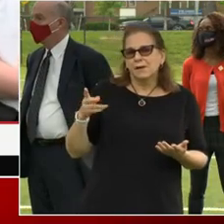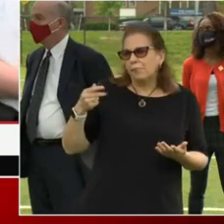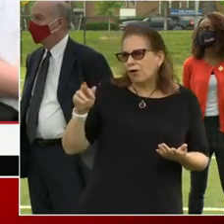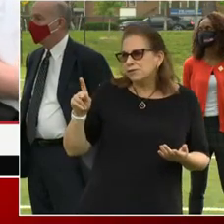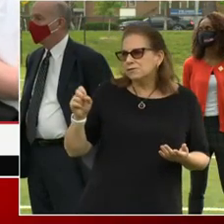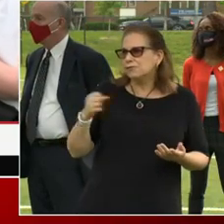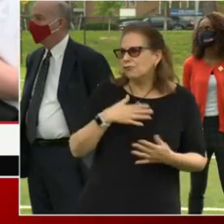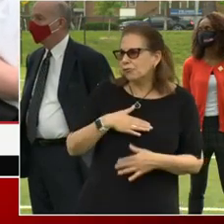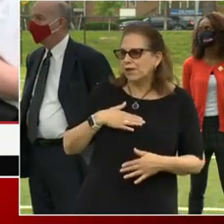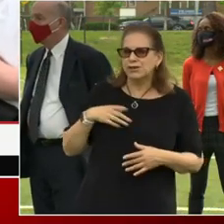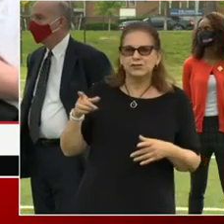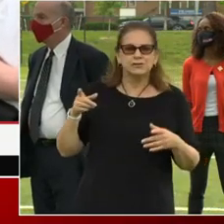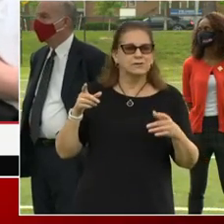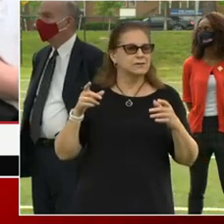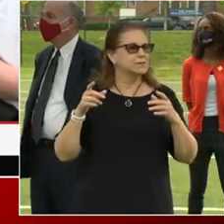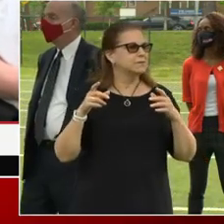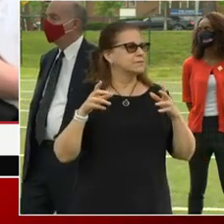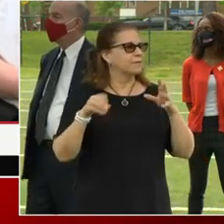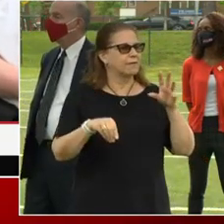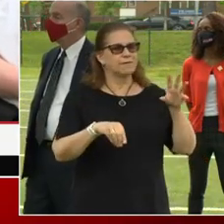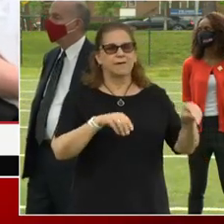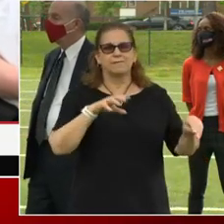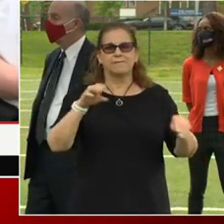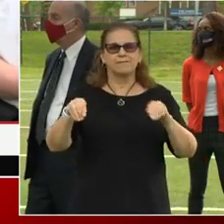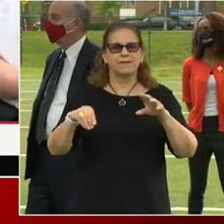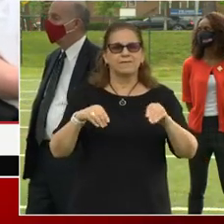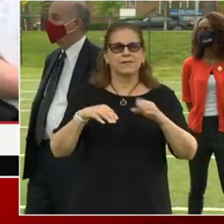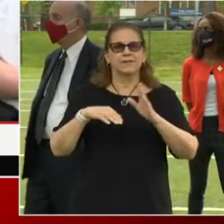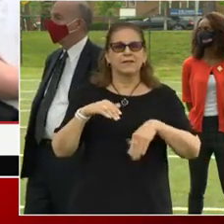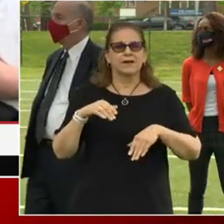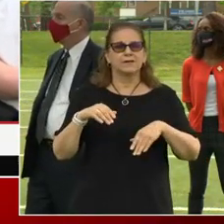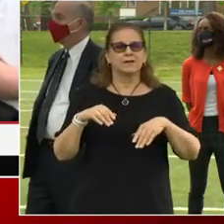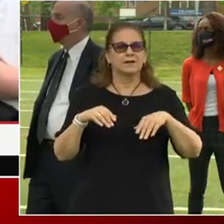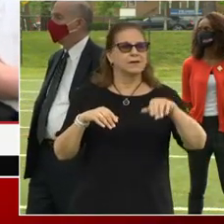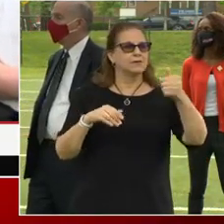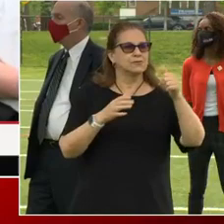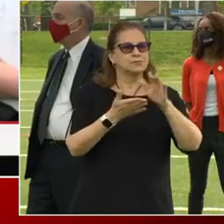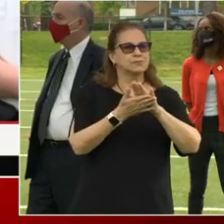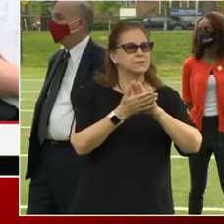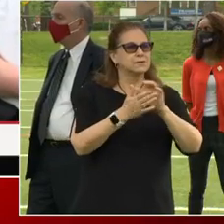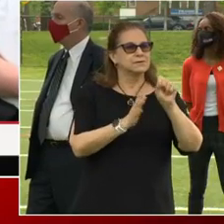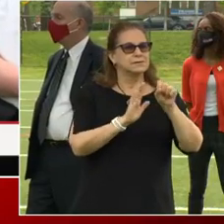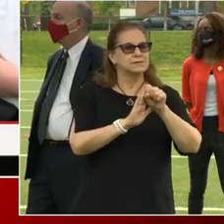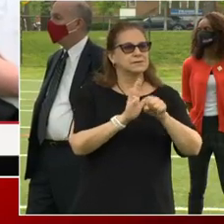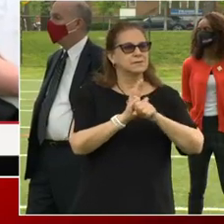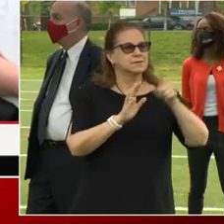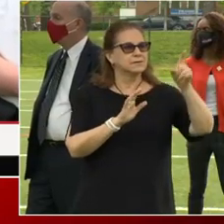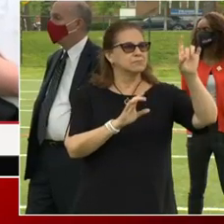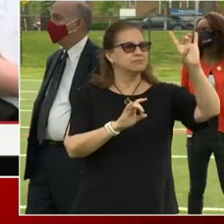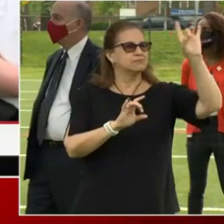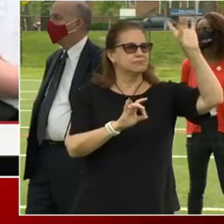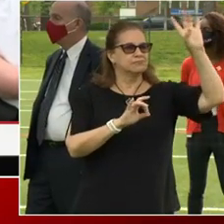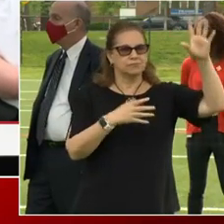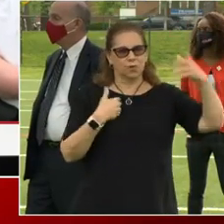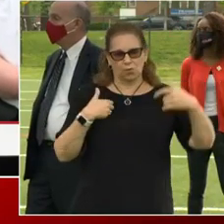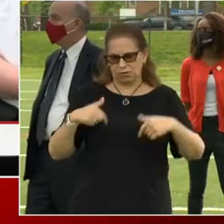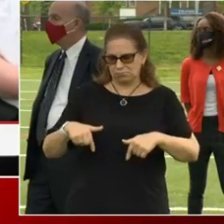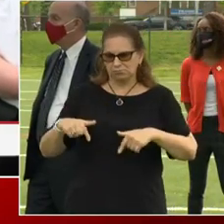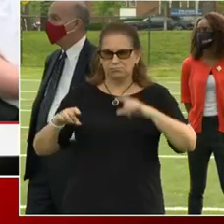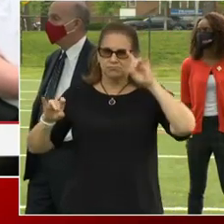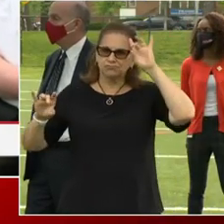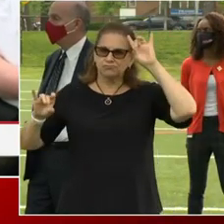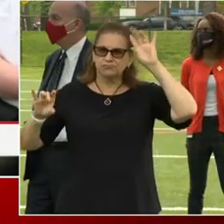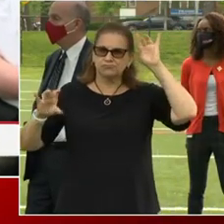sure they have what they need instead of letting all these other schools and states poach our athletes. So we want to raise them up